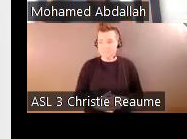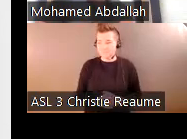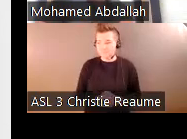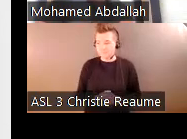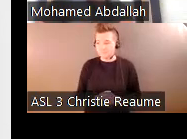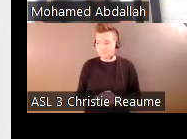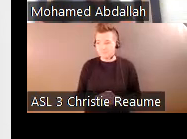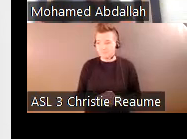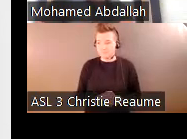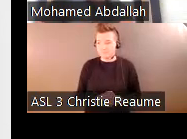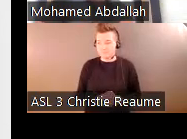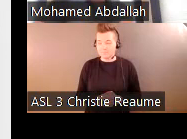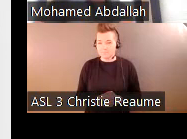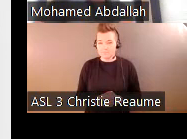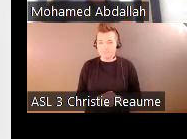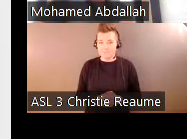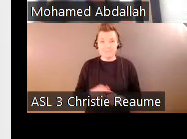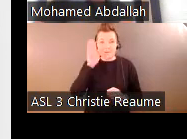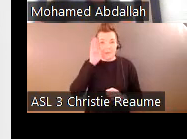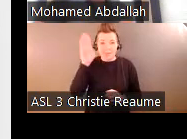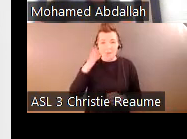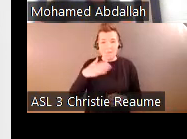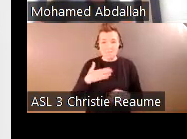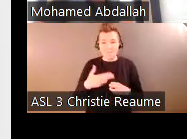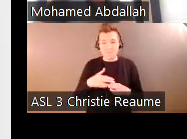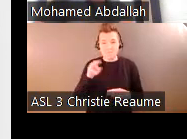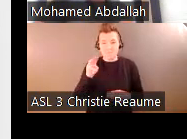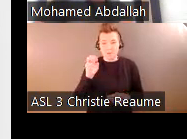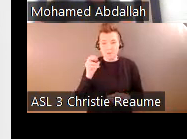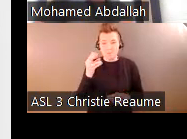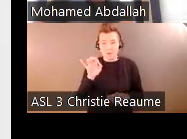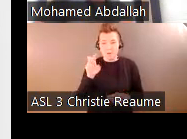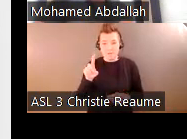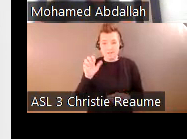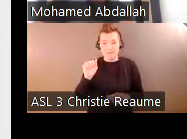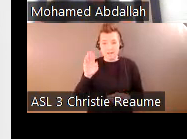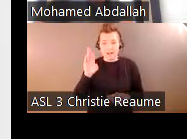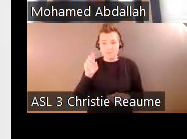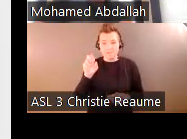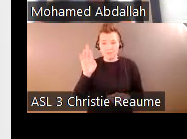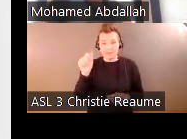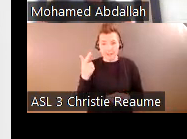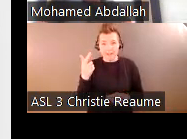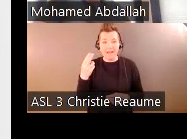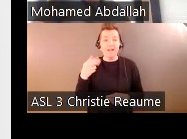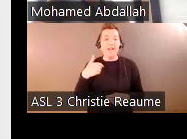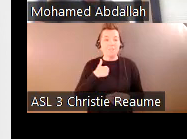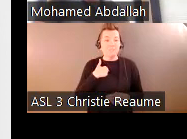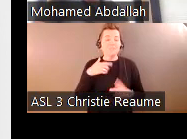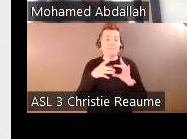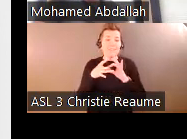Hello, everyone. My name is Mohamed Abdallah, and I am the founder and executive director at Connections for Seniors.